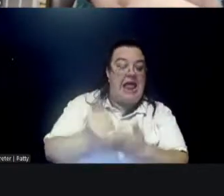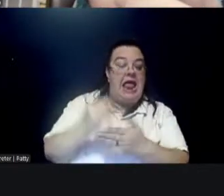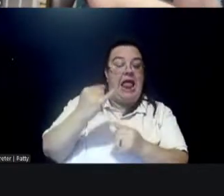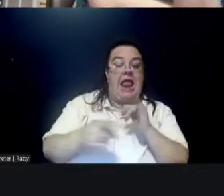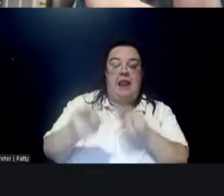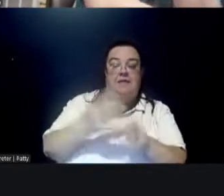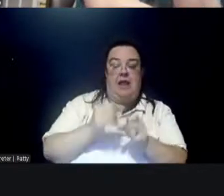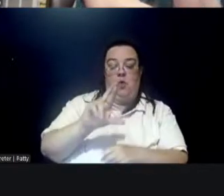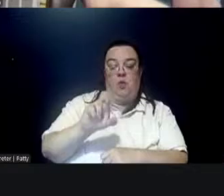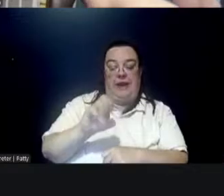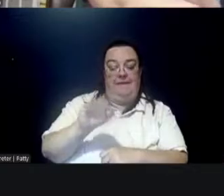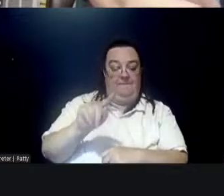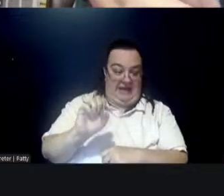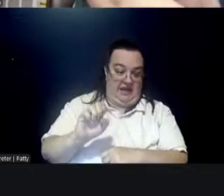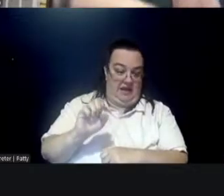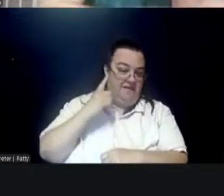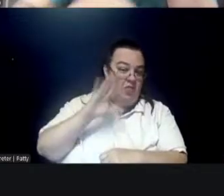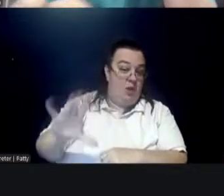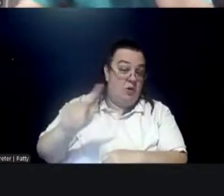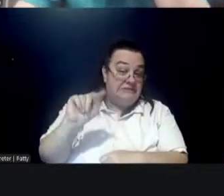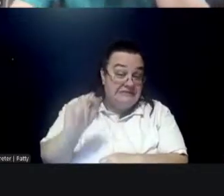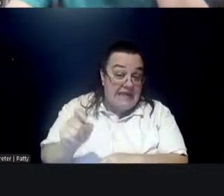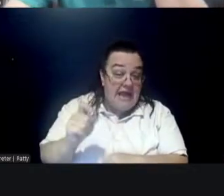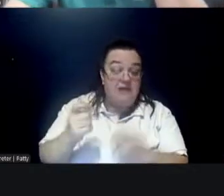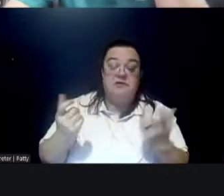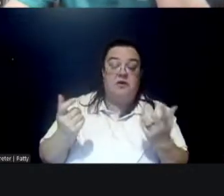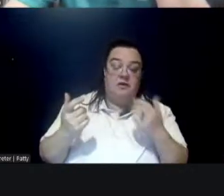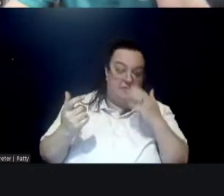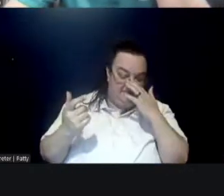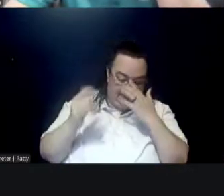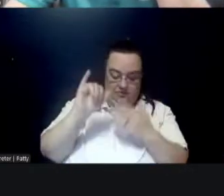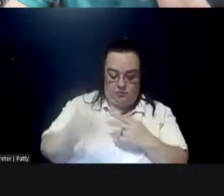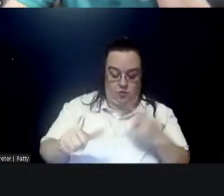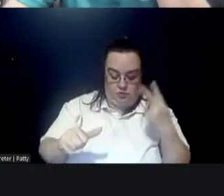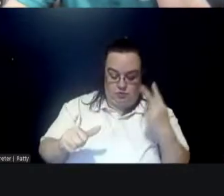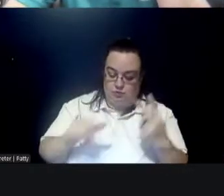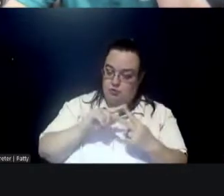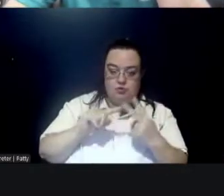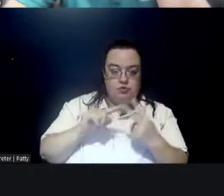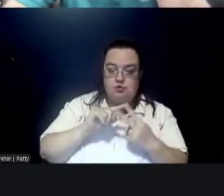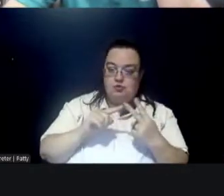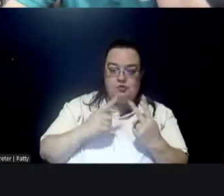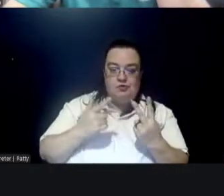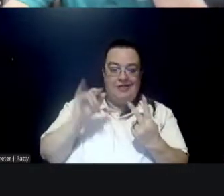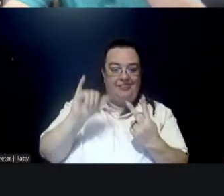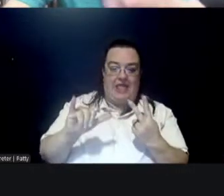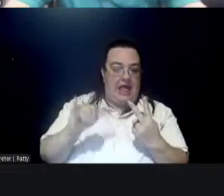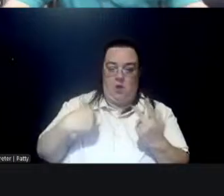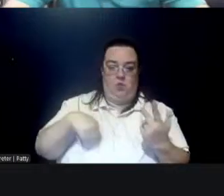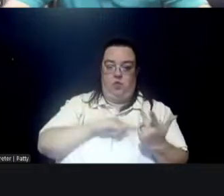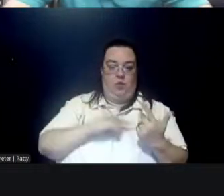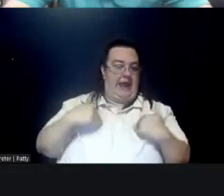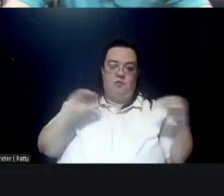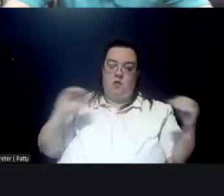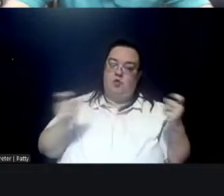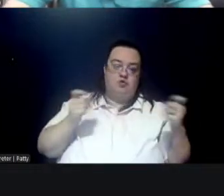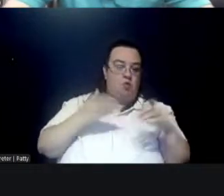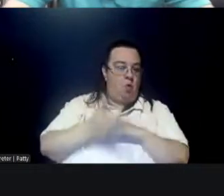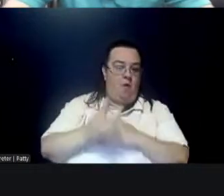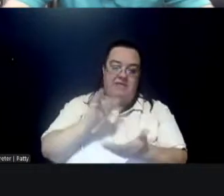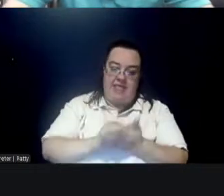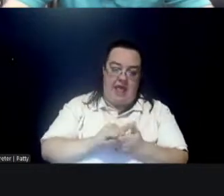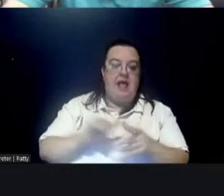tax. So that is, those two things are beyond our control. And